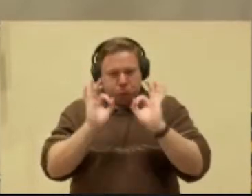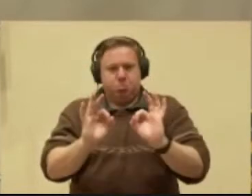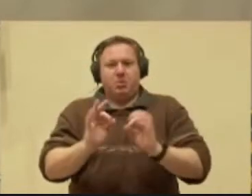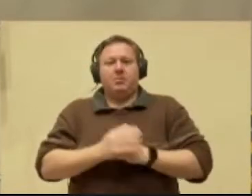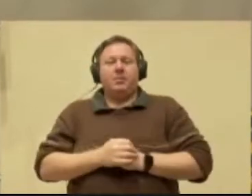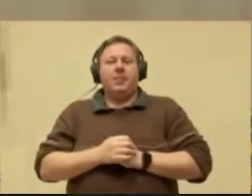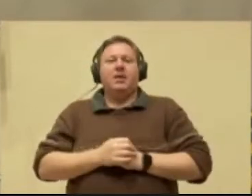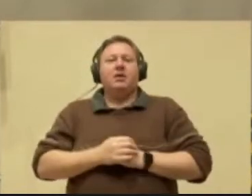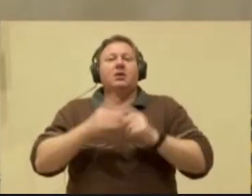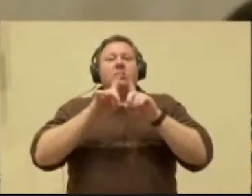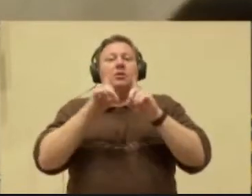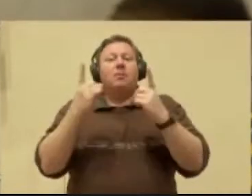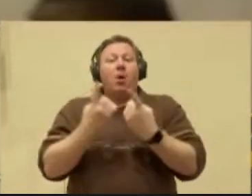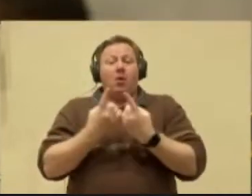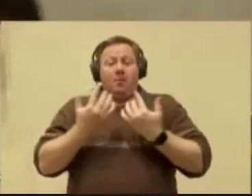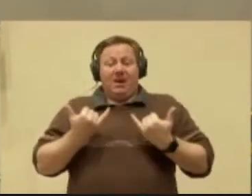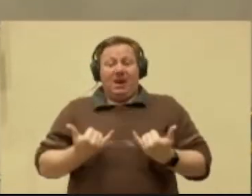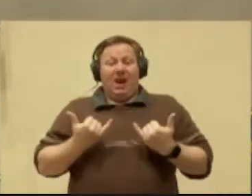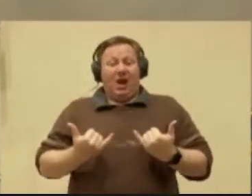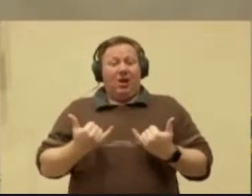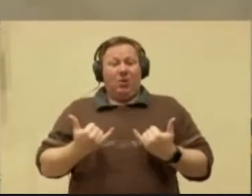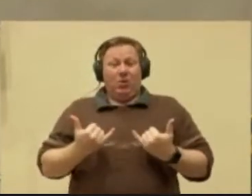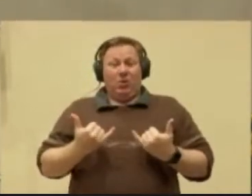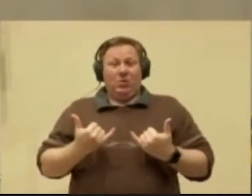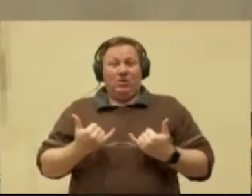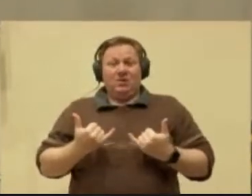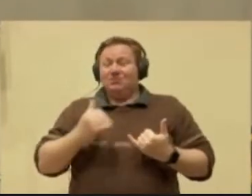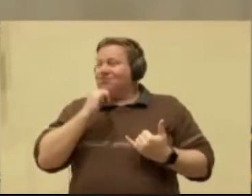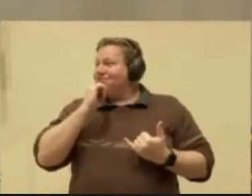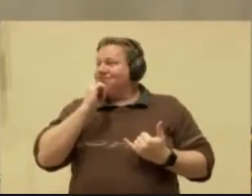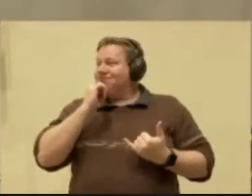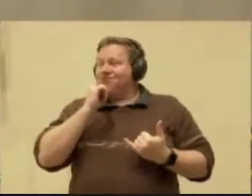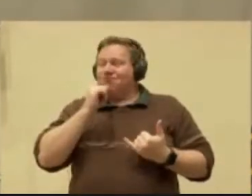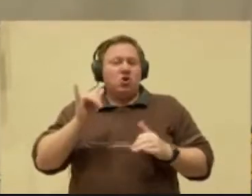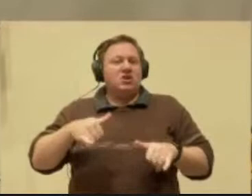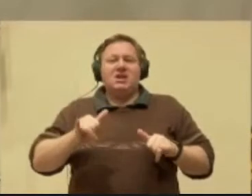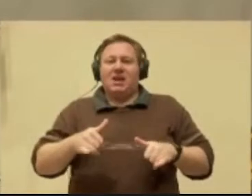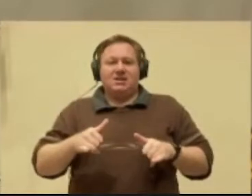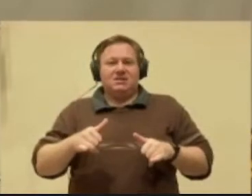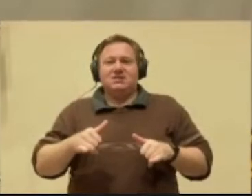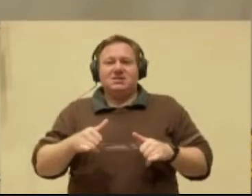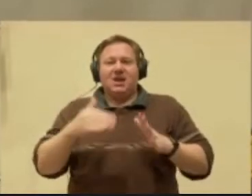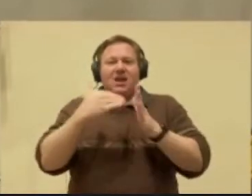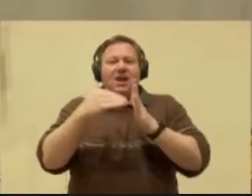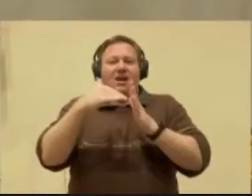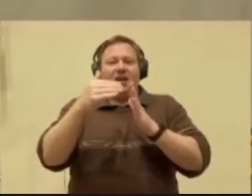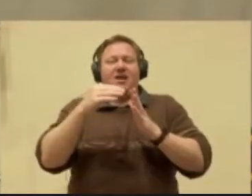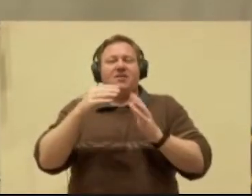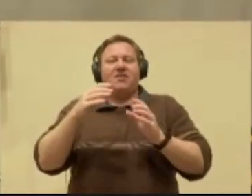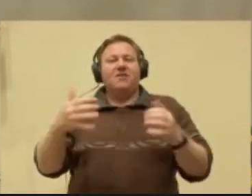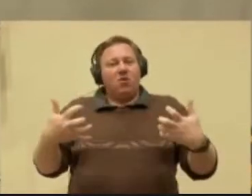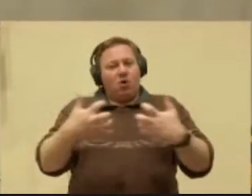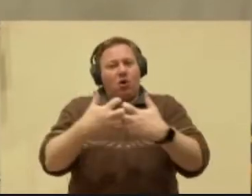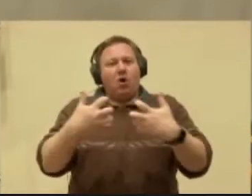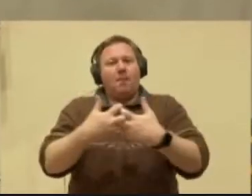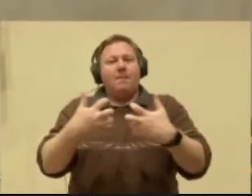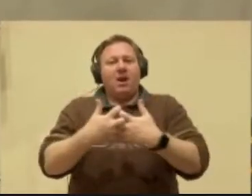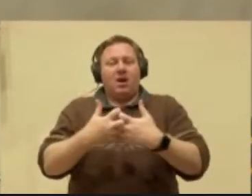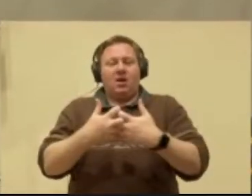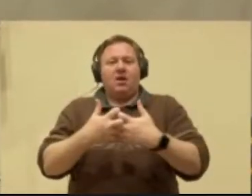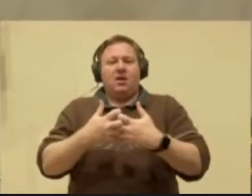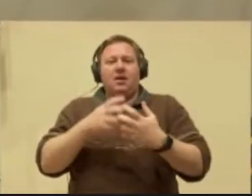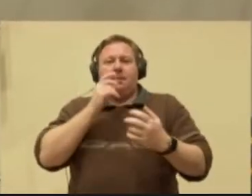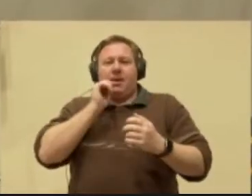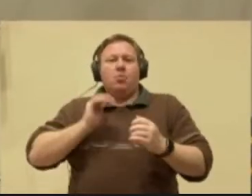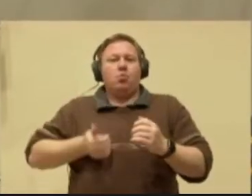at this stage not at the level where they are complying with gender responsive net budgeting